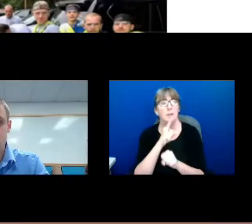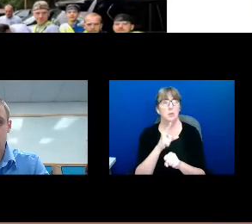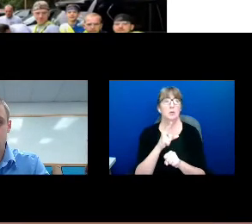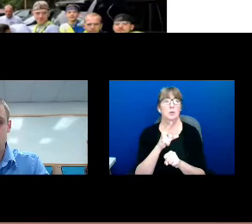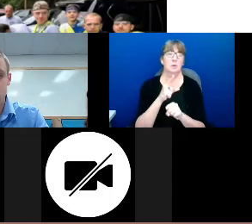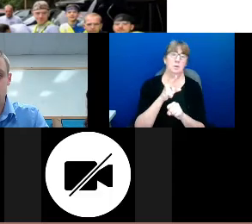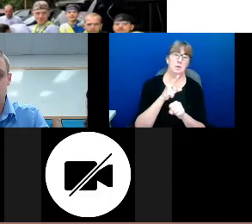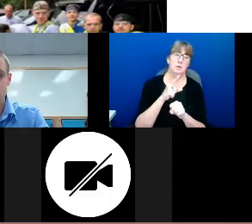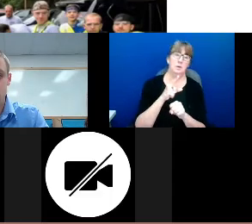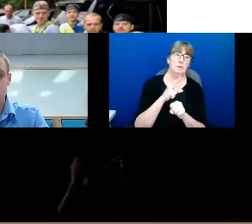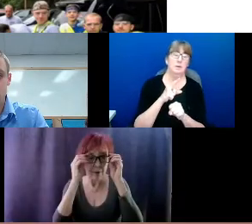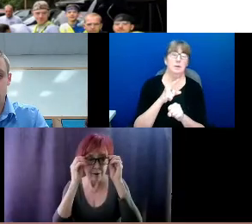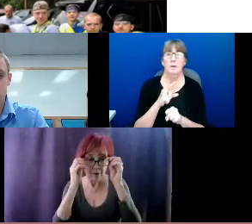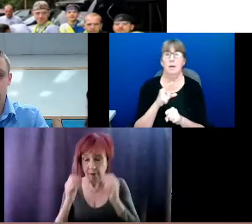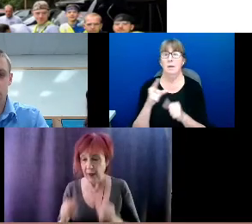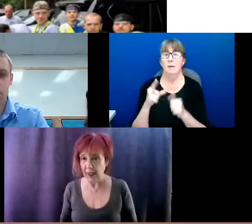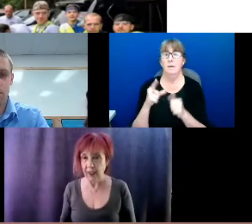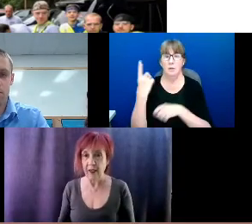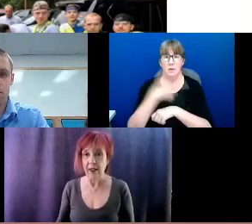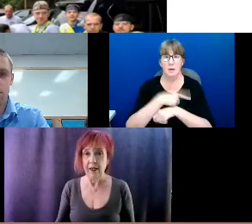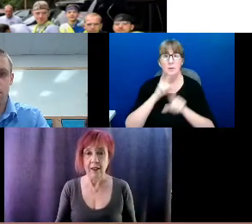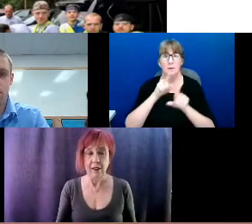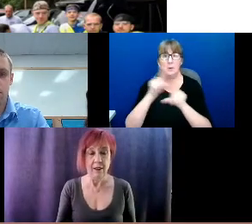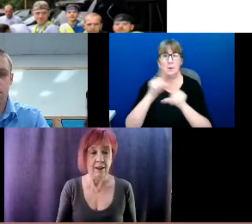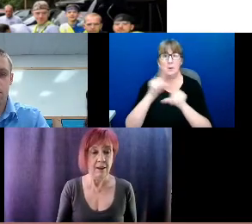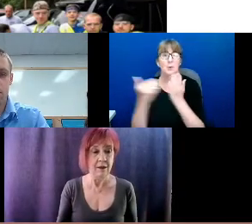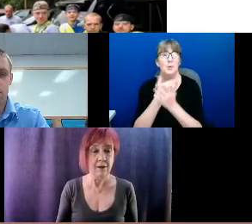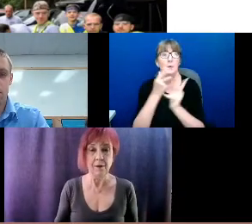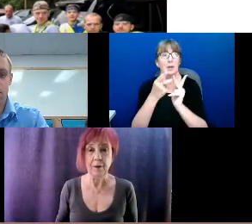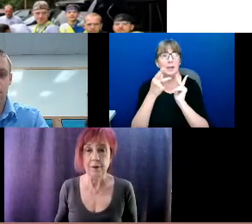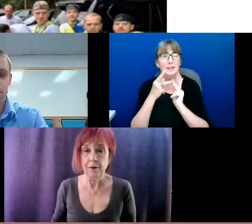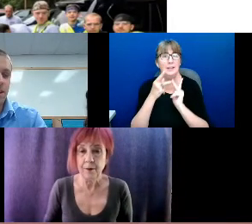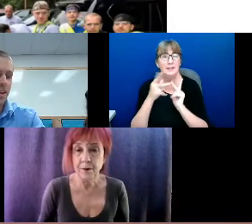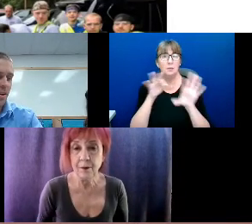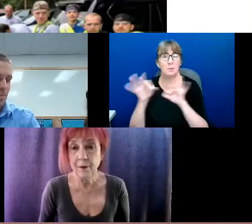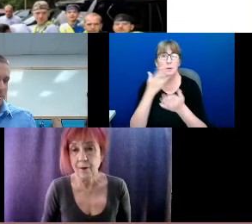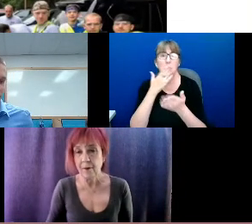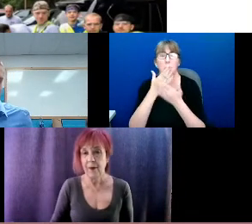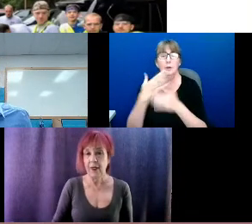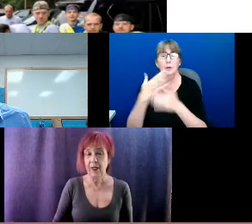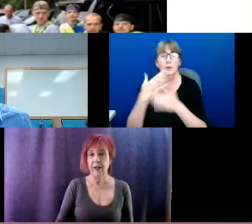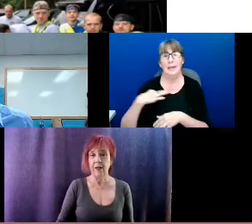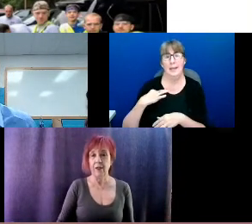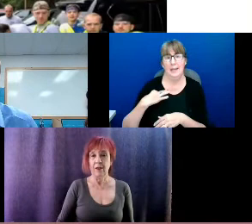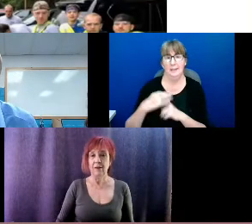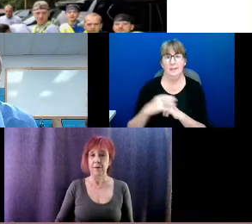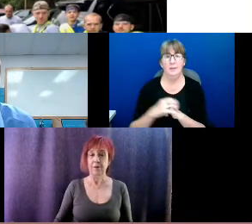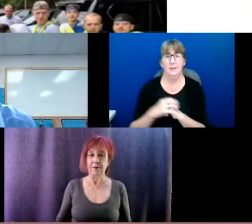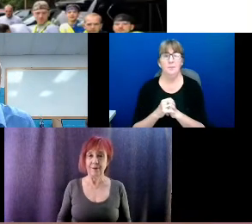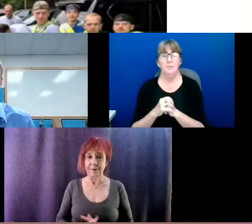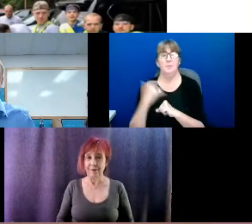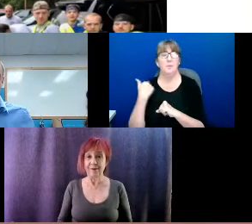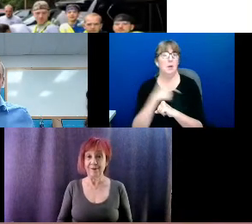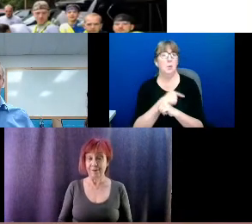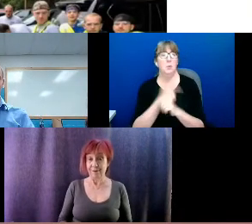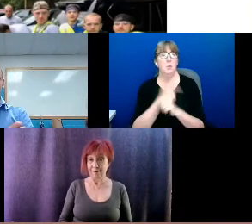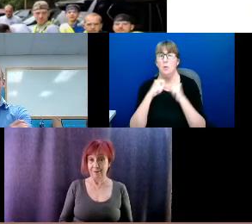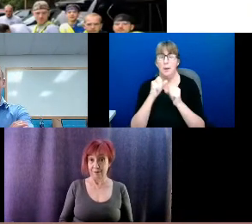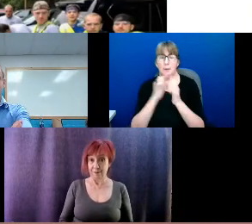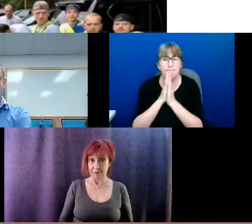we going out to a new location, that we pick good candidates. We put our best foot forward. We want things